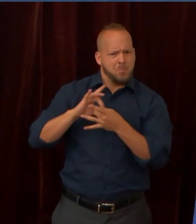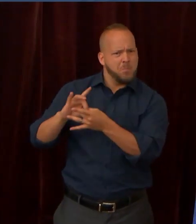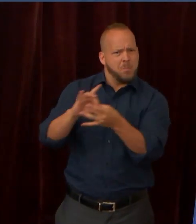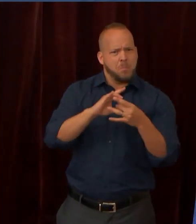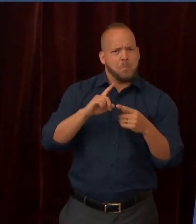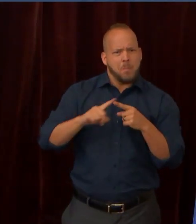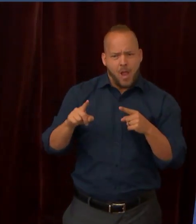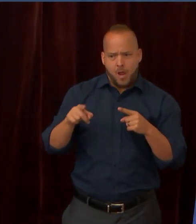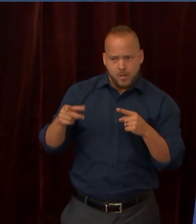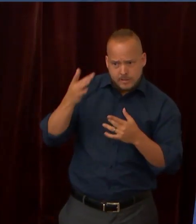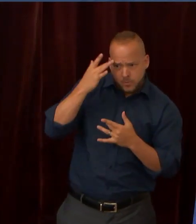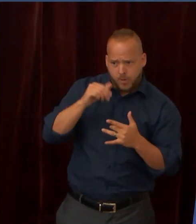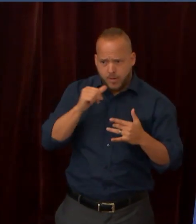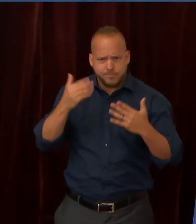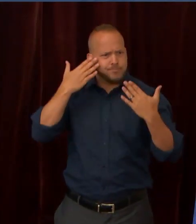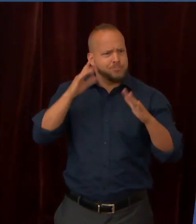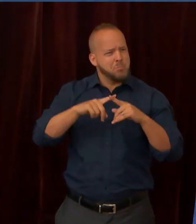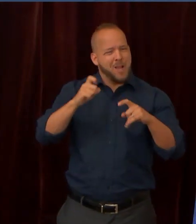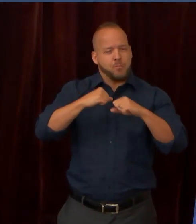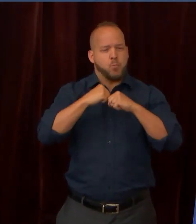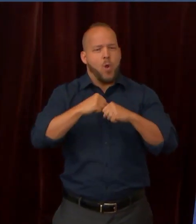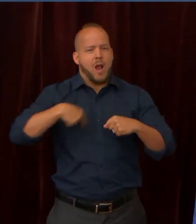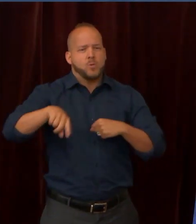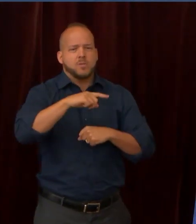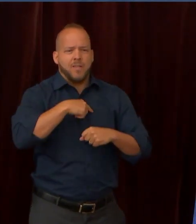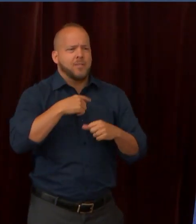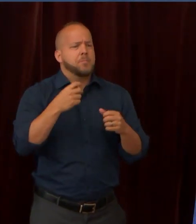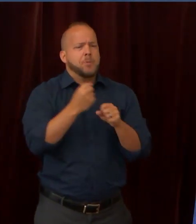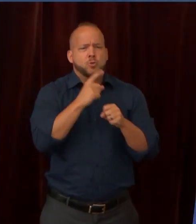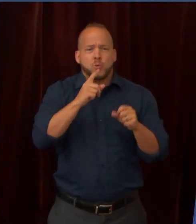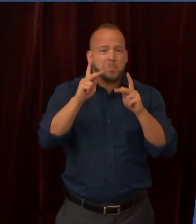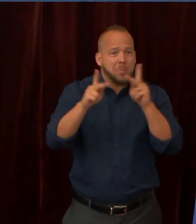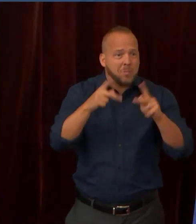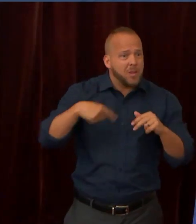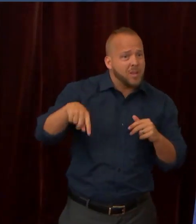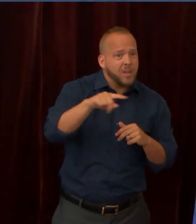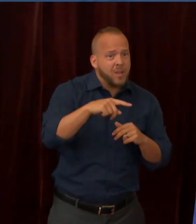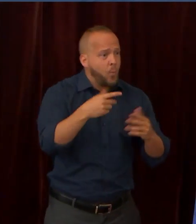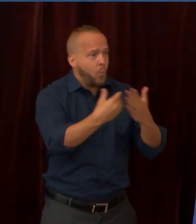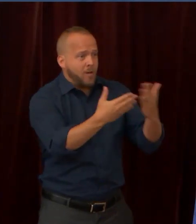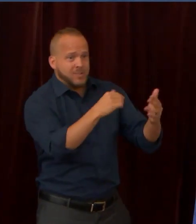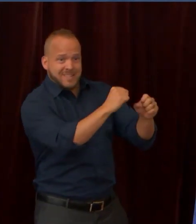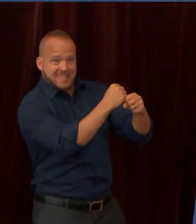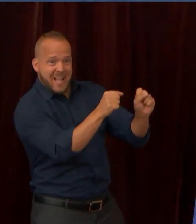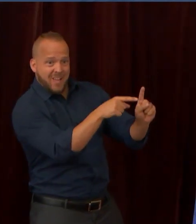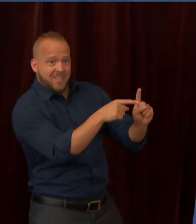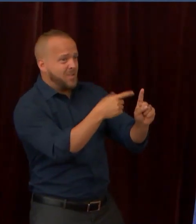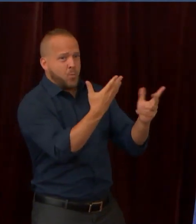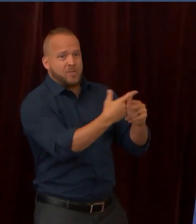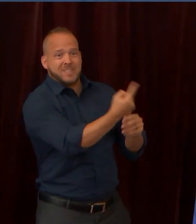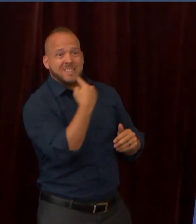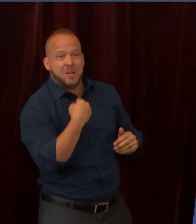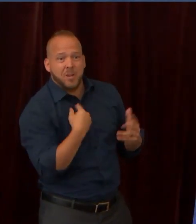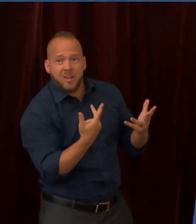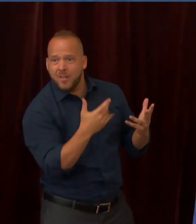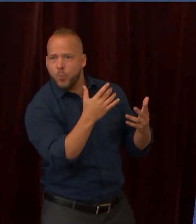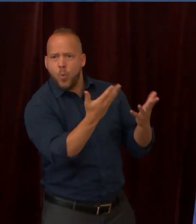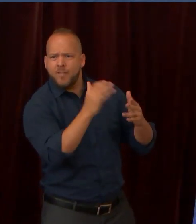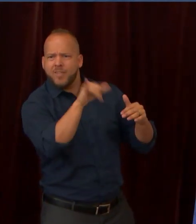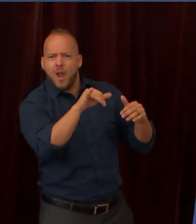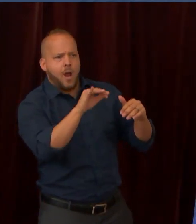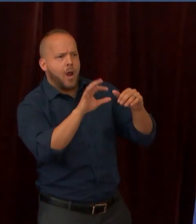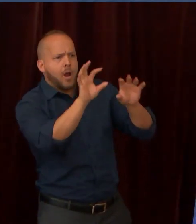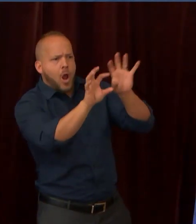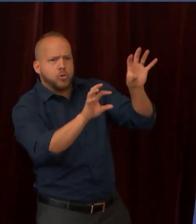we need to take into account that what is safe in one part of Washington is not safe in other parts. We have to hold in